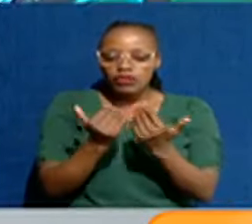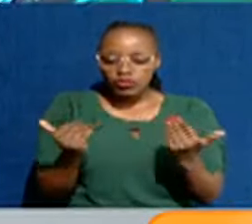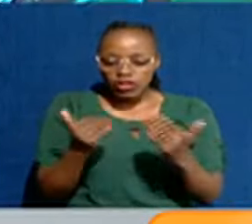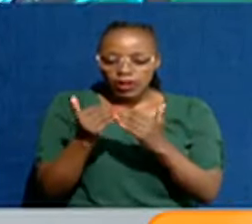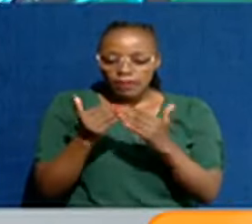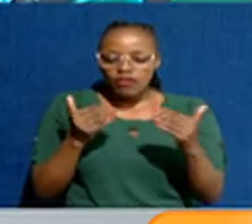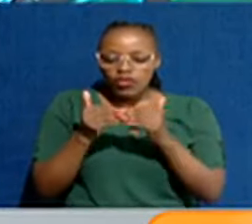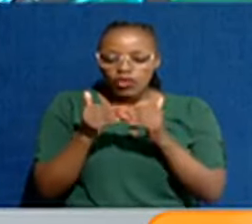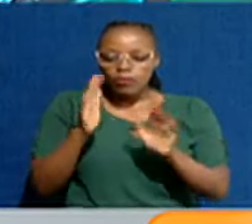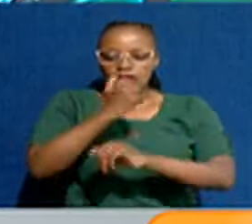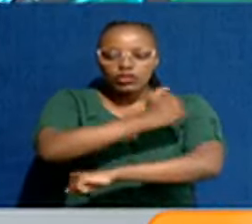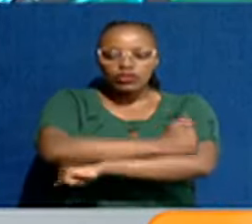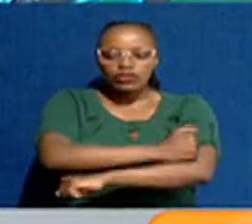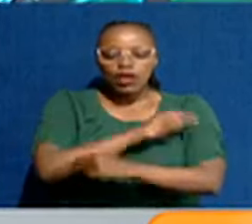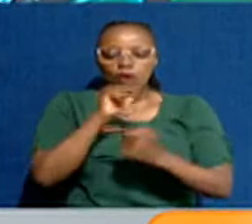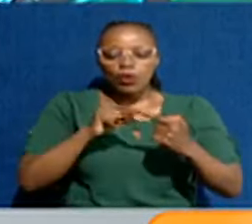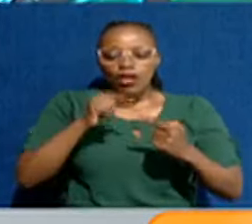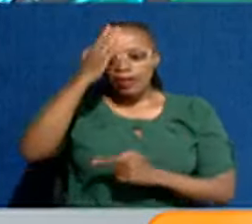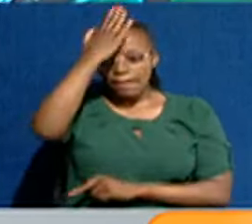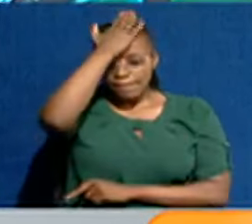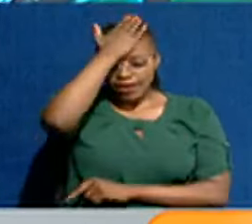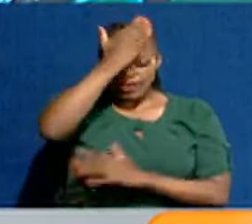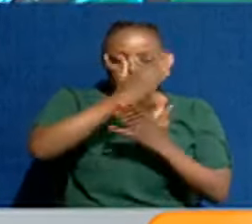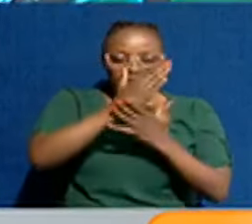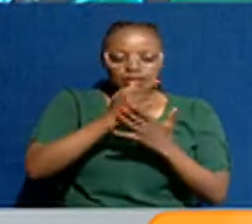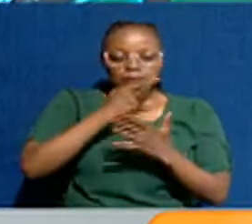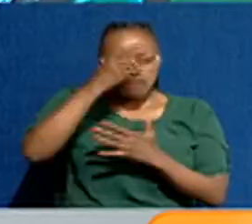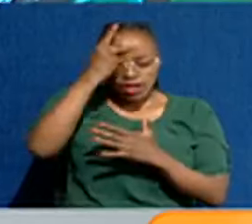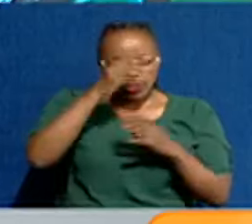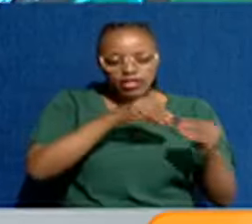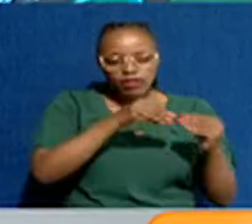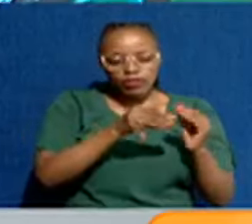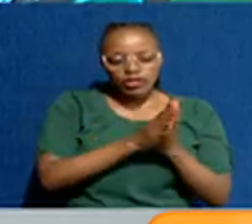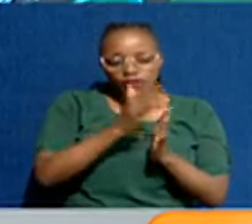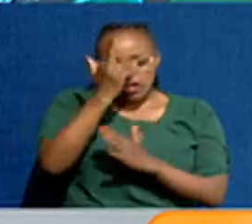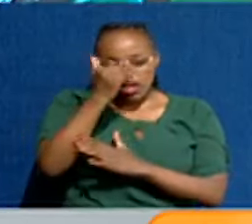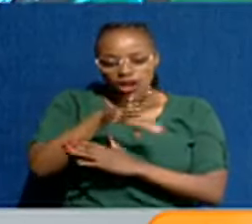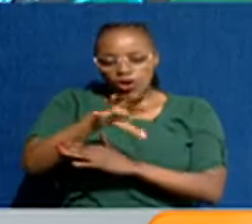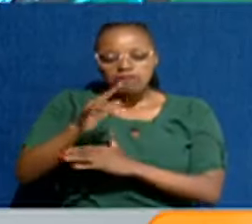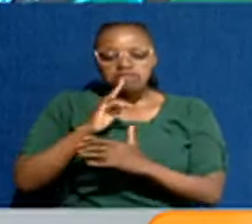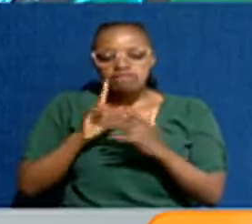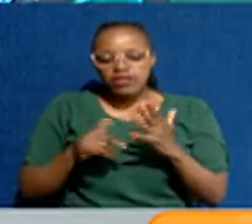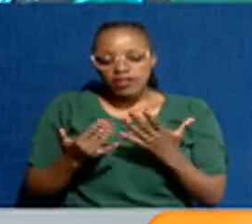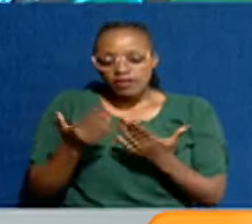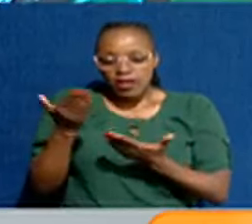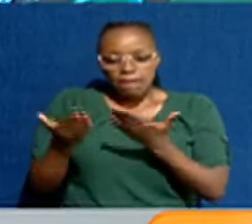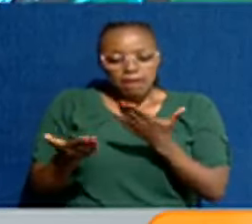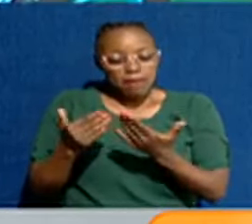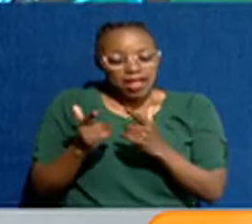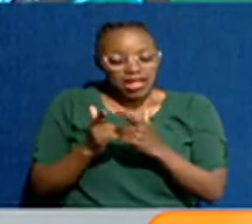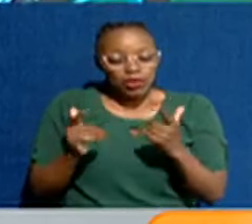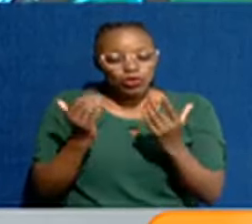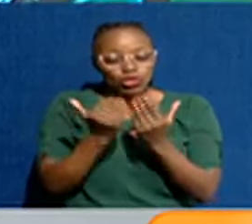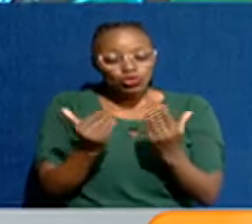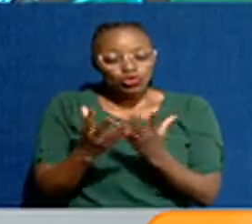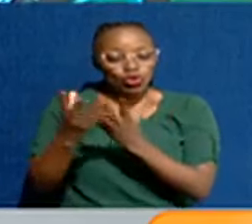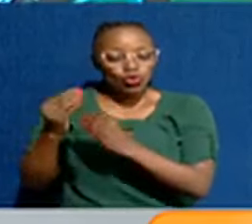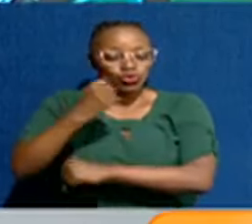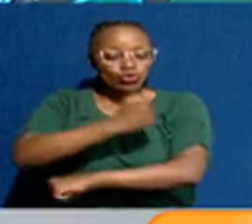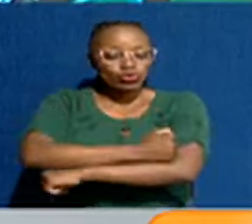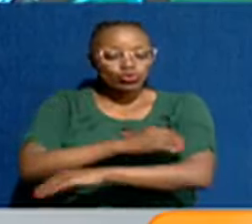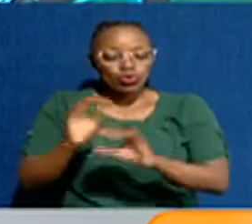of the school's opening on Monday. Some parents in Busia and Narok counties say they may not release their children to